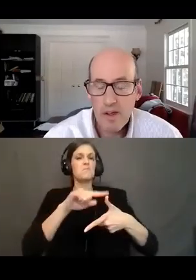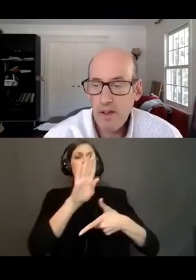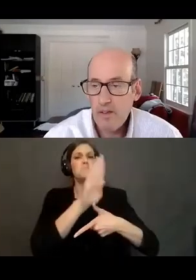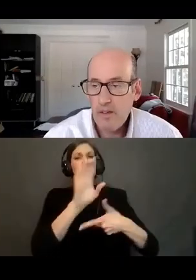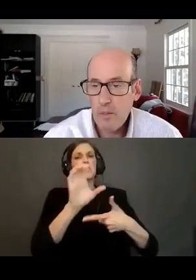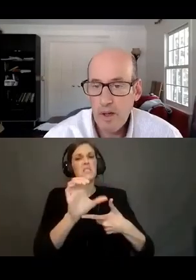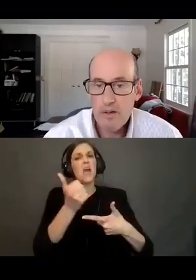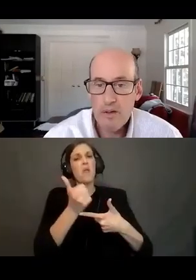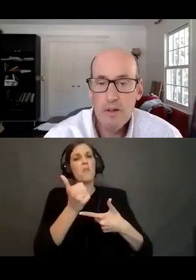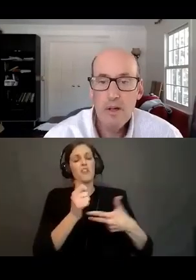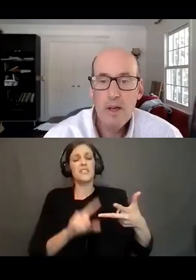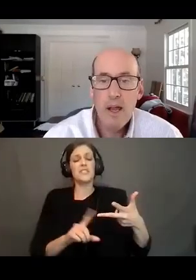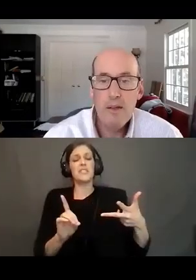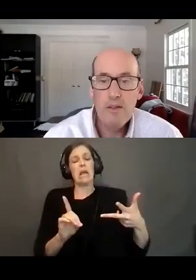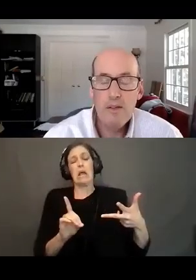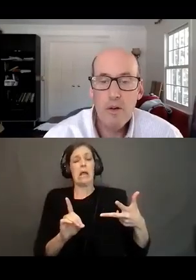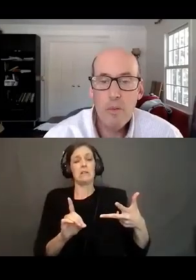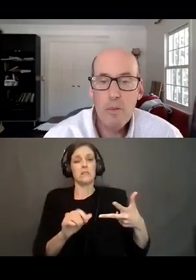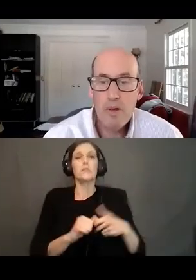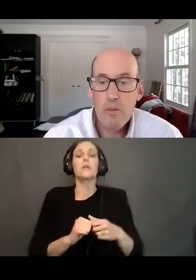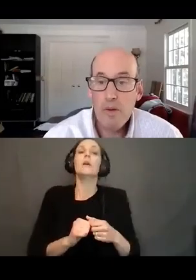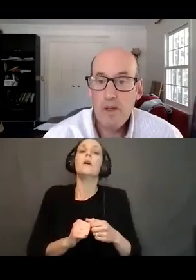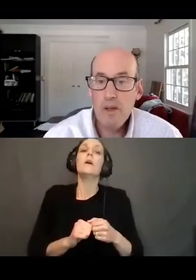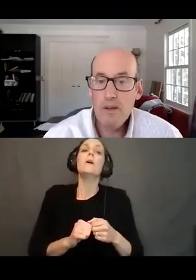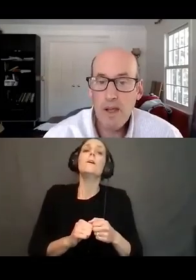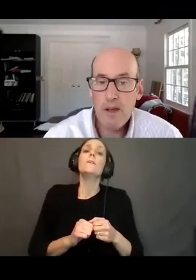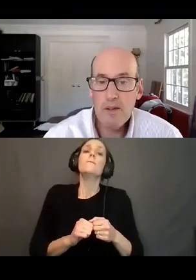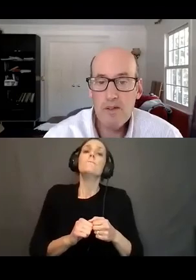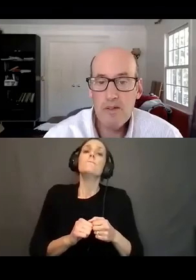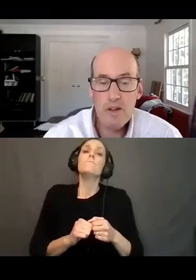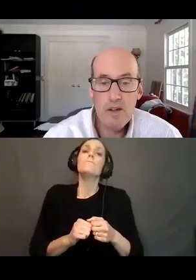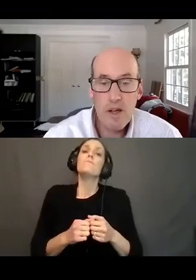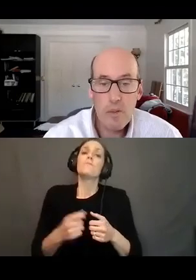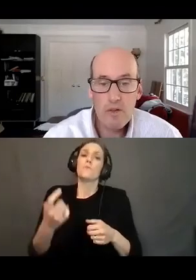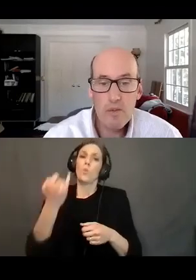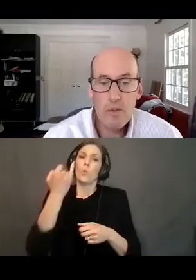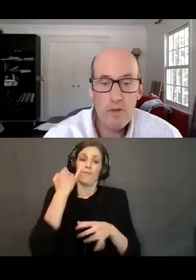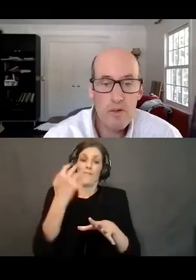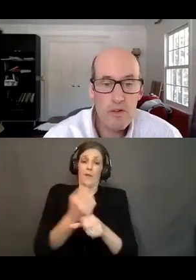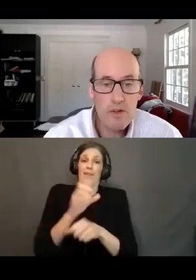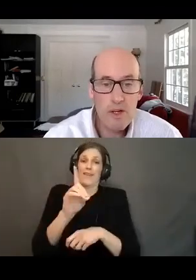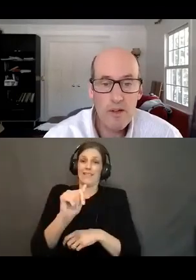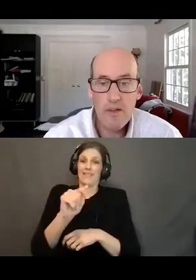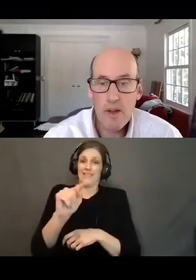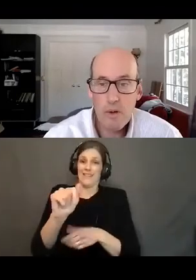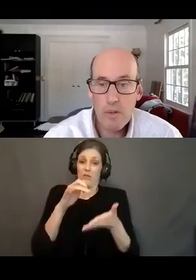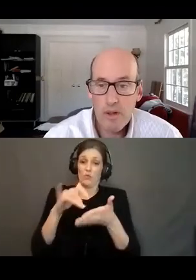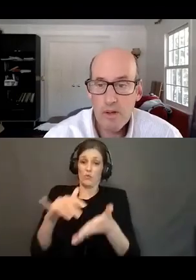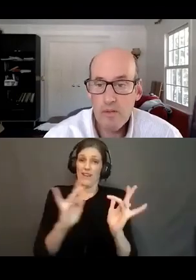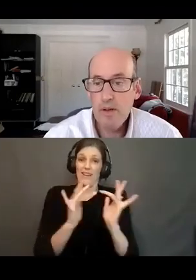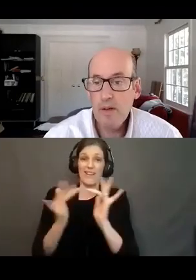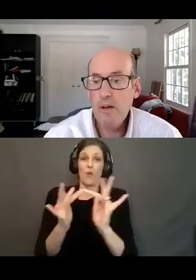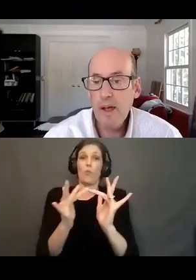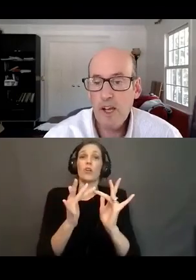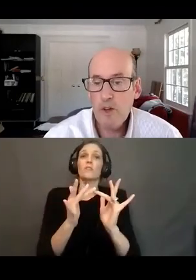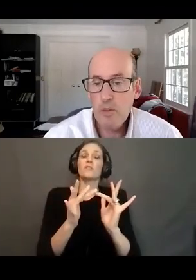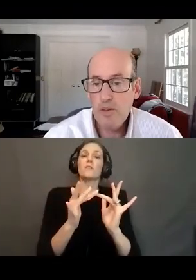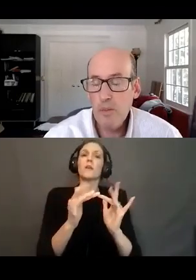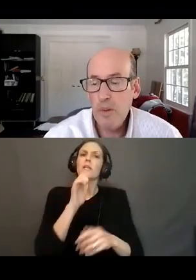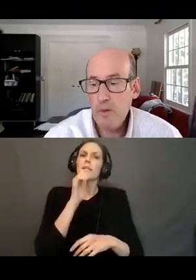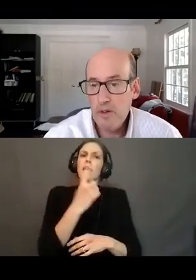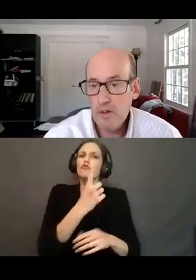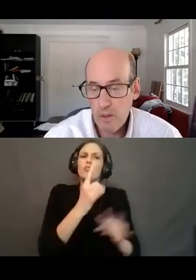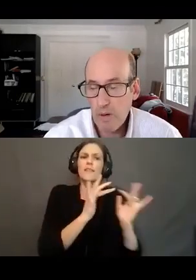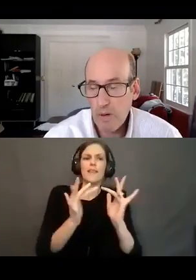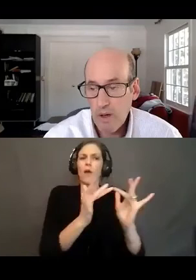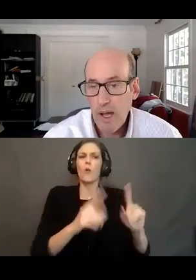this guy not so much. And so when we get data to study networks, we don't just get data on the network, we need to find out attributes of the